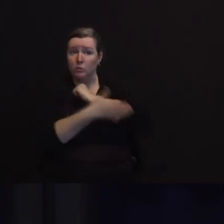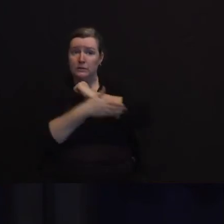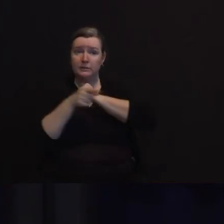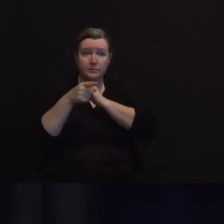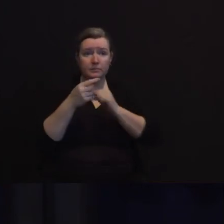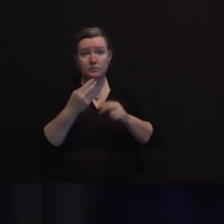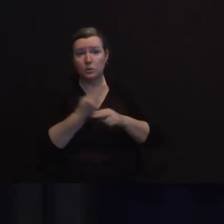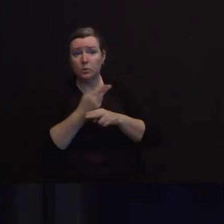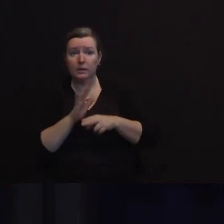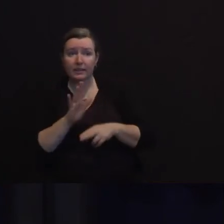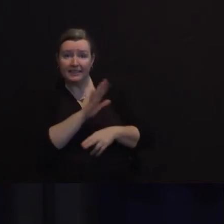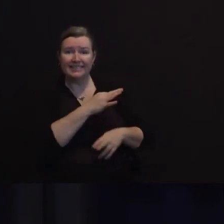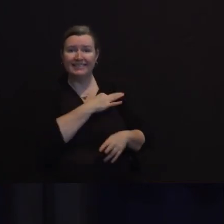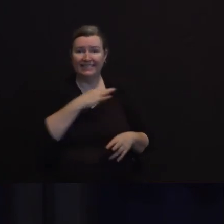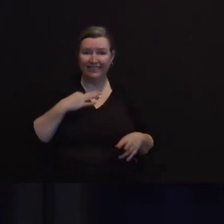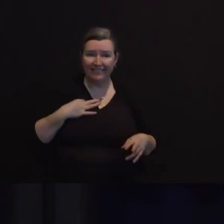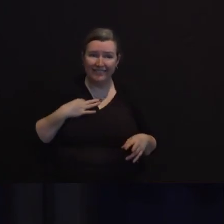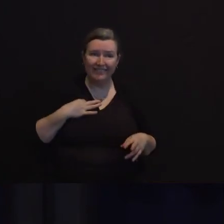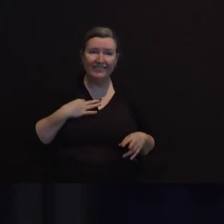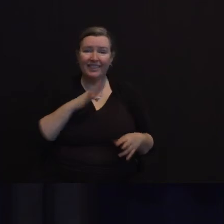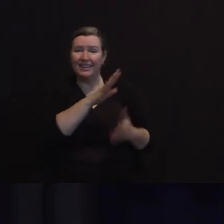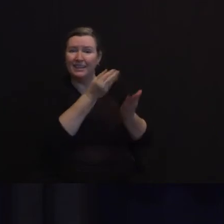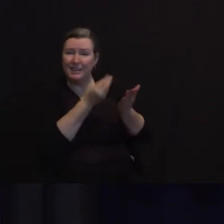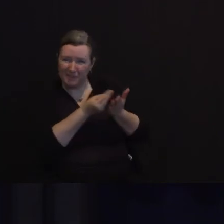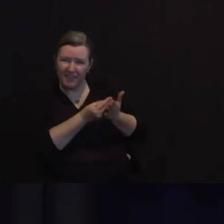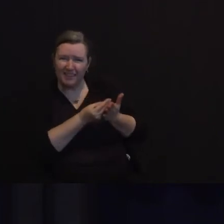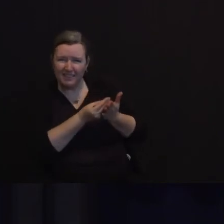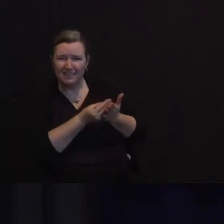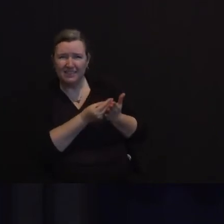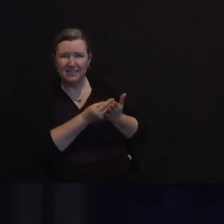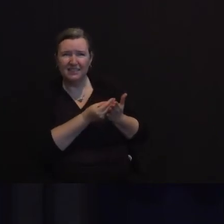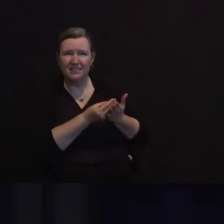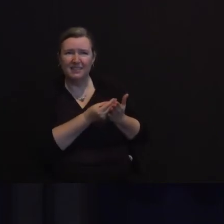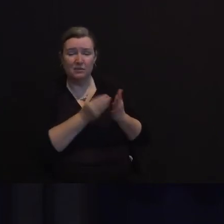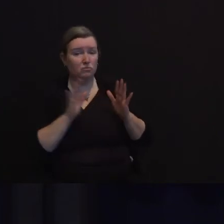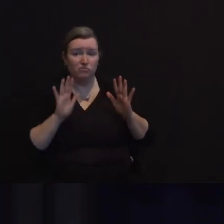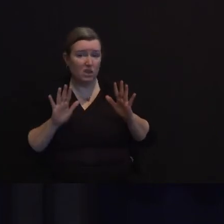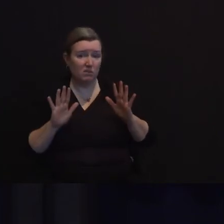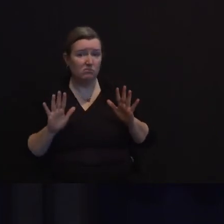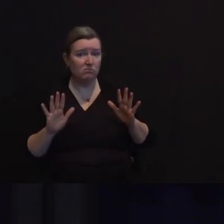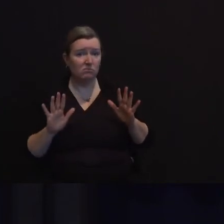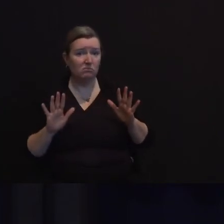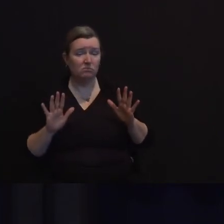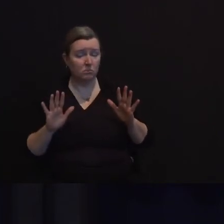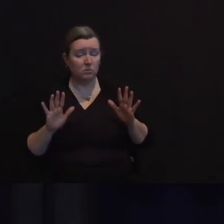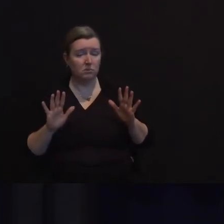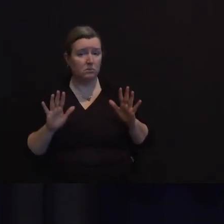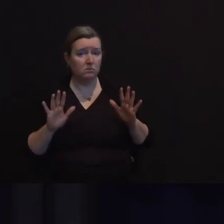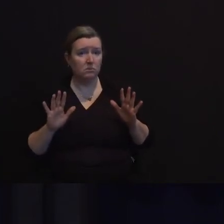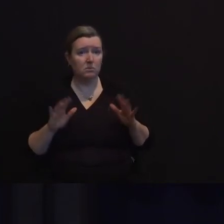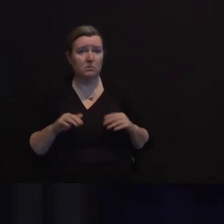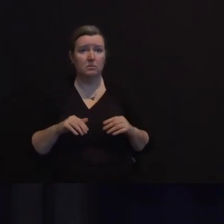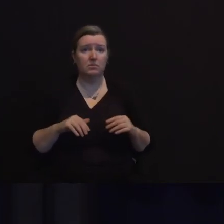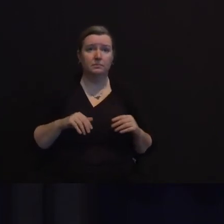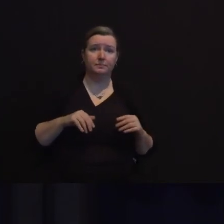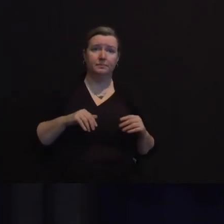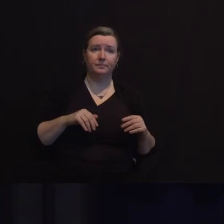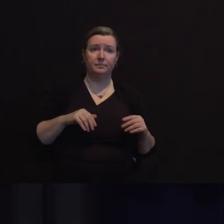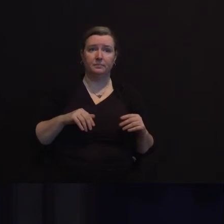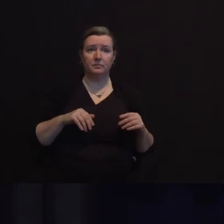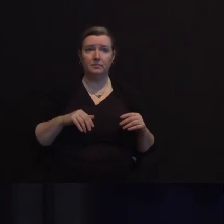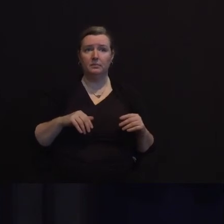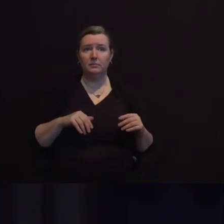own funding, and they're doing a great job. But we're telling them to do it with a soft hand.